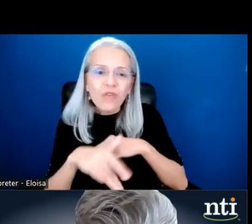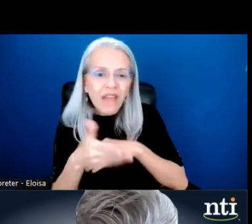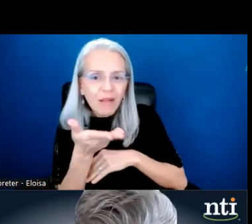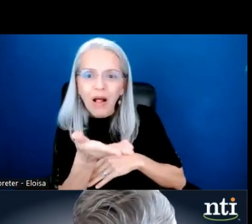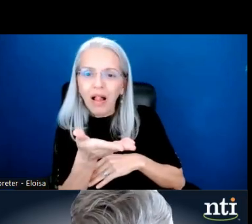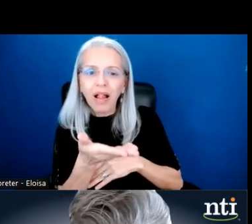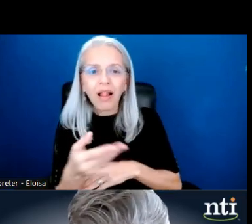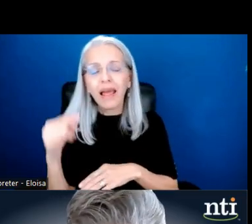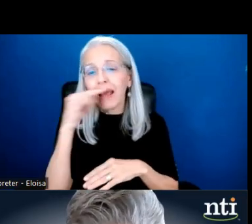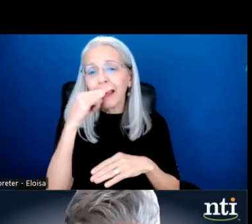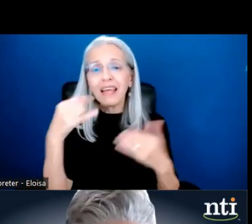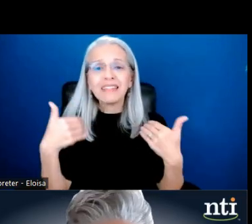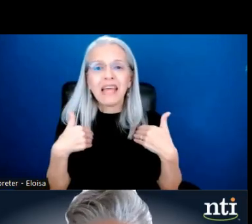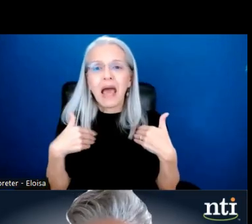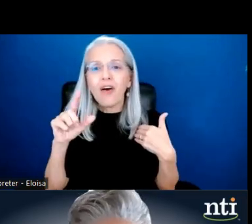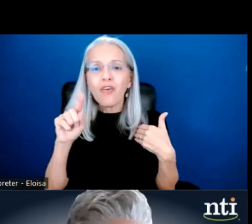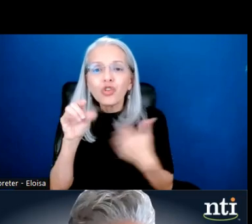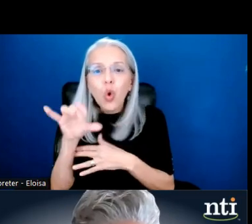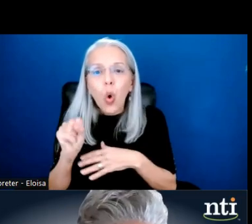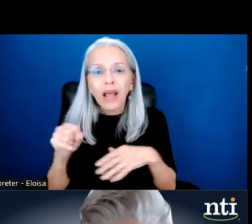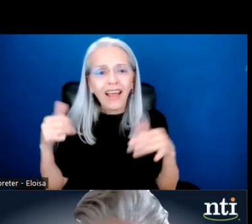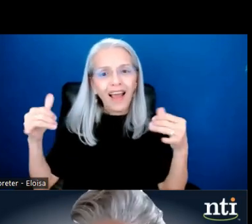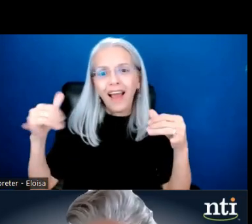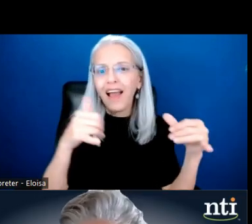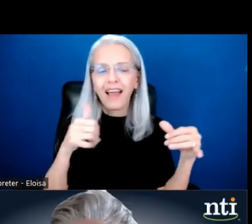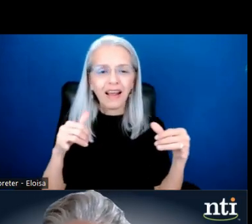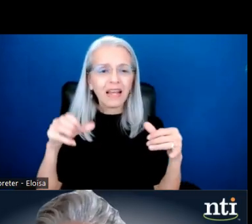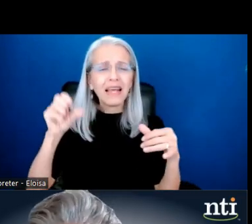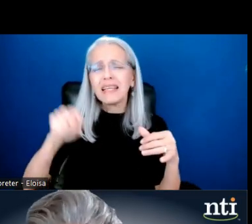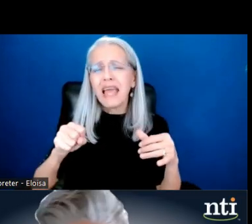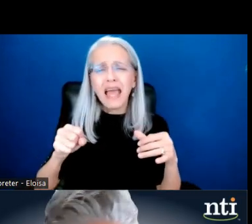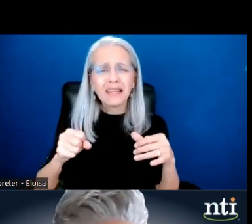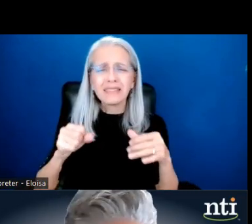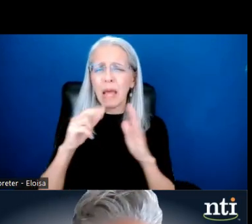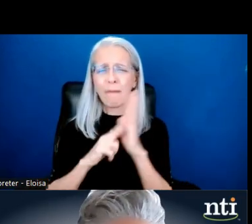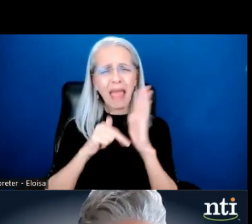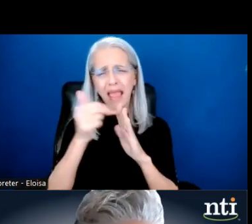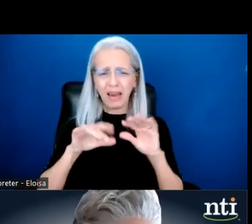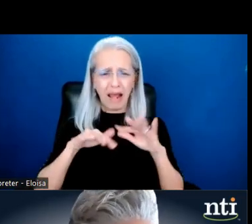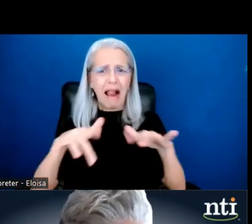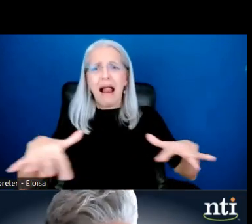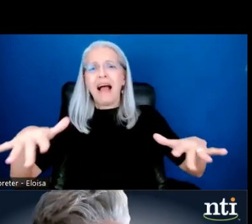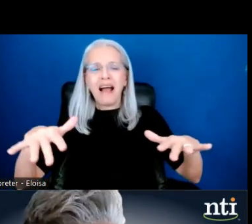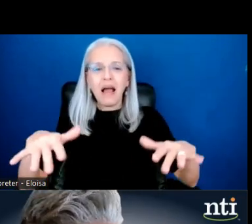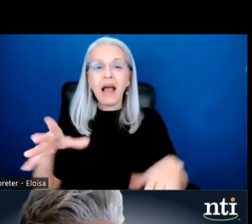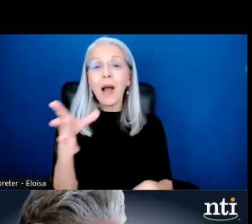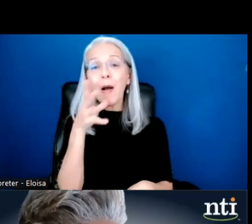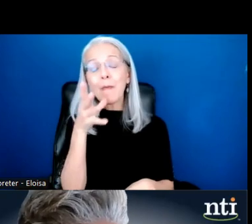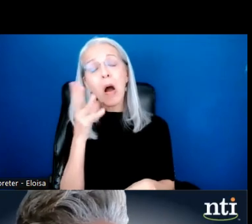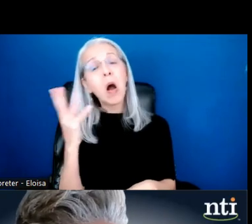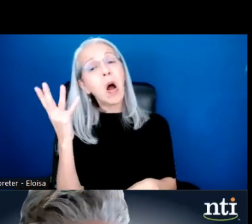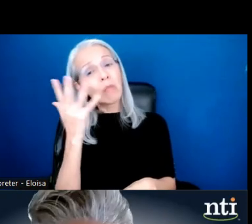for the kids to play with. You know, even though there's paint and everything all over the place, mom does